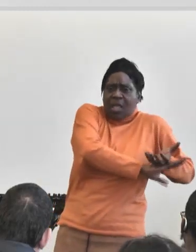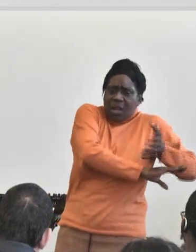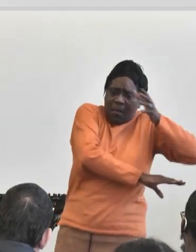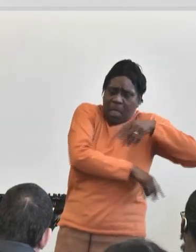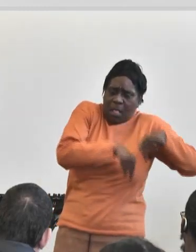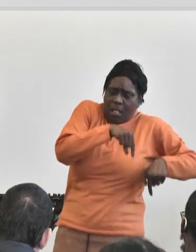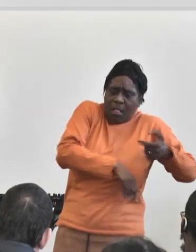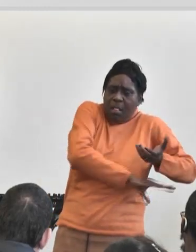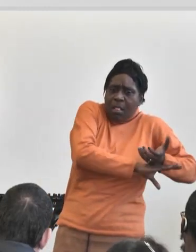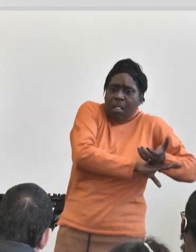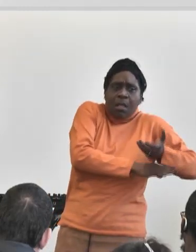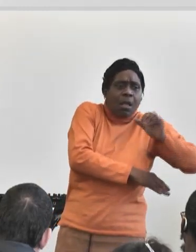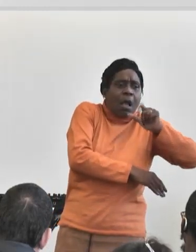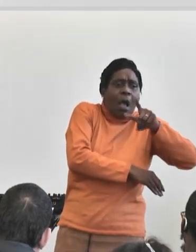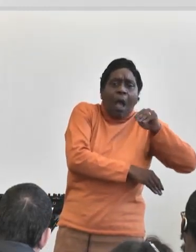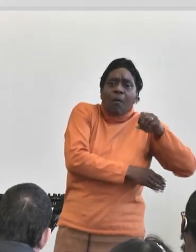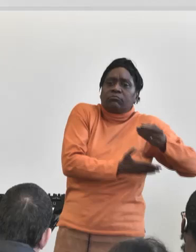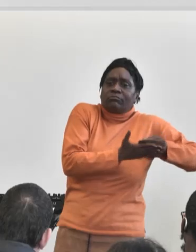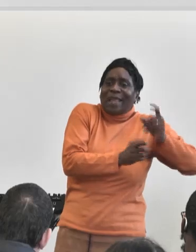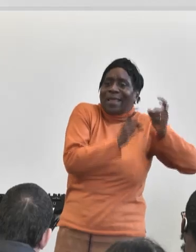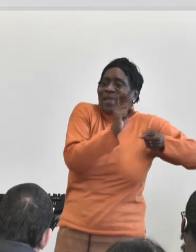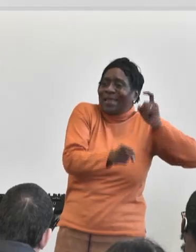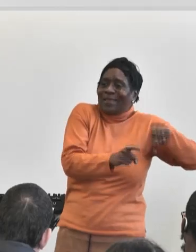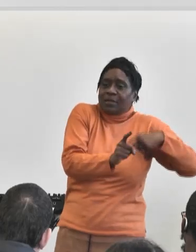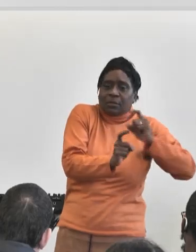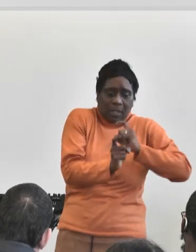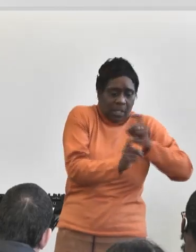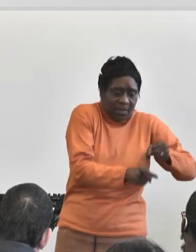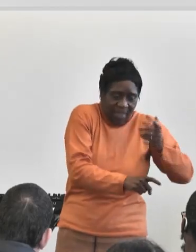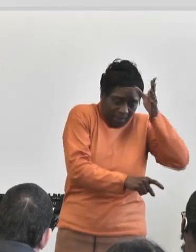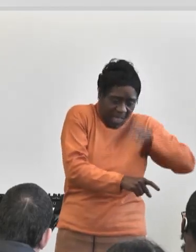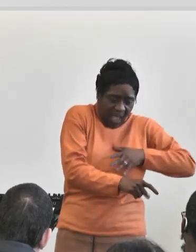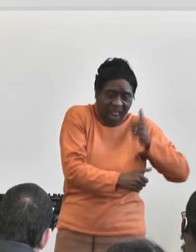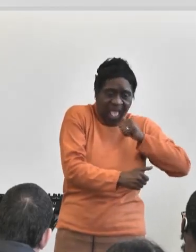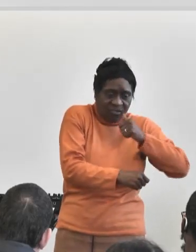limosna. Alms are simply gifts. Do you have a gift for me?